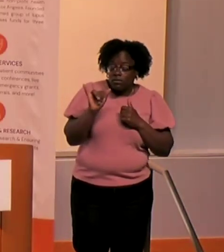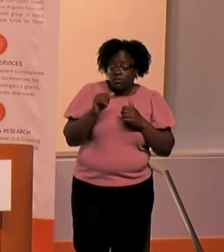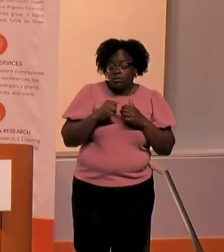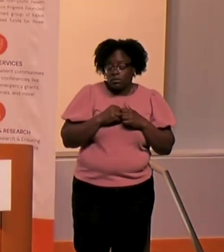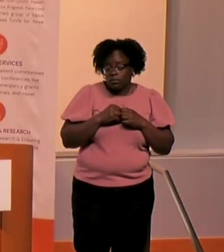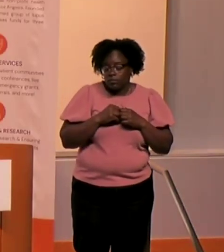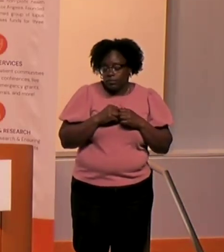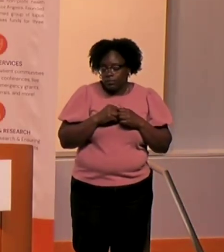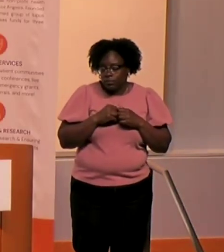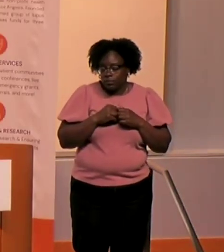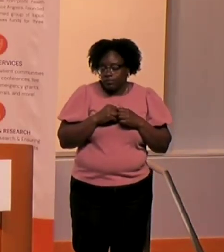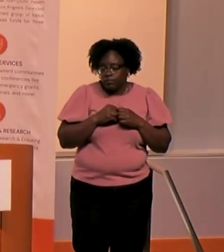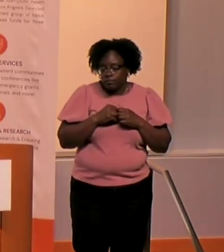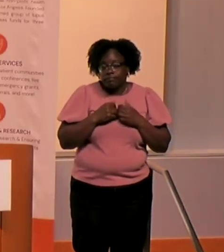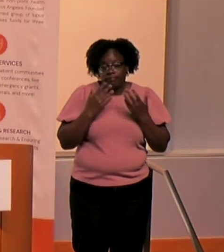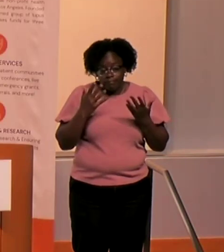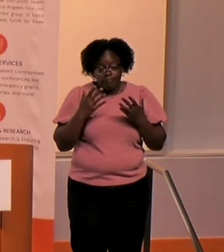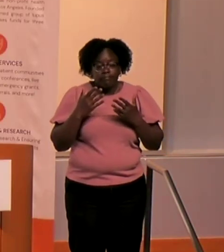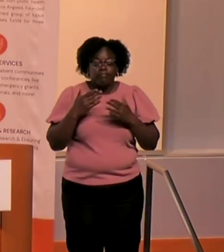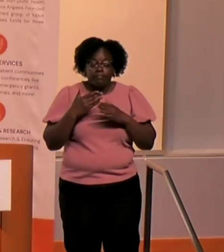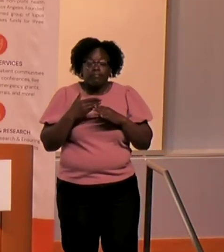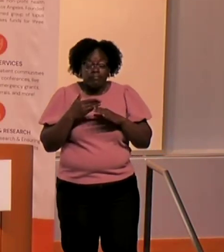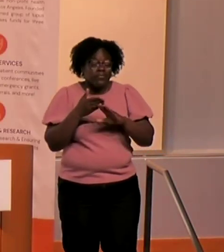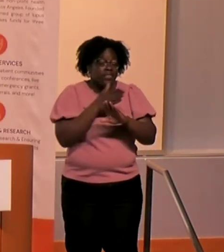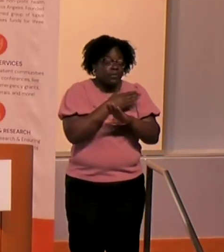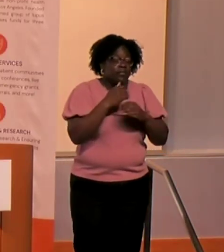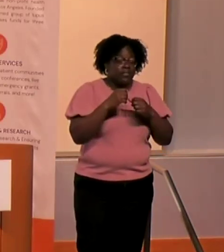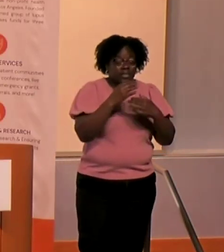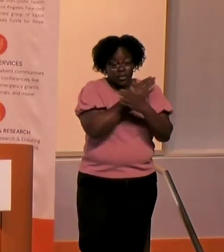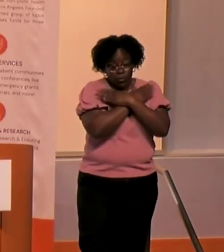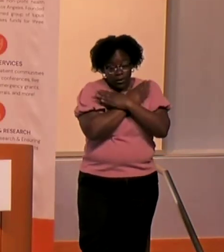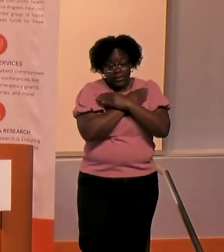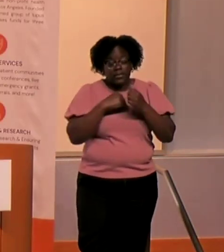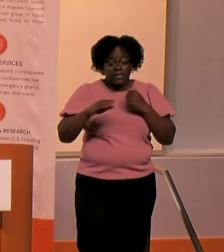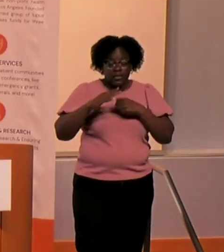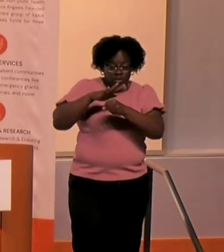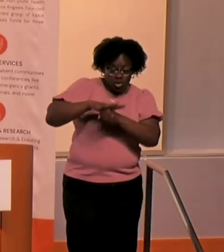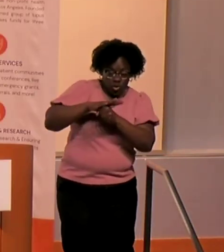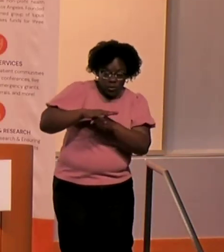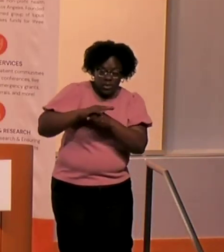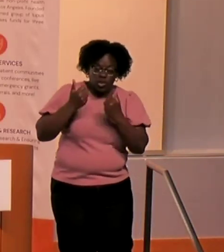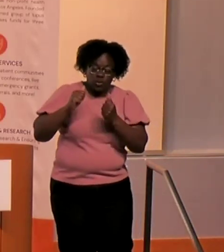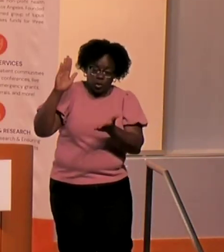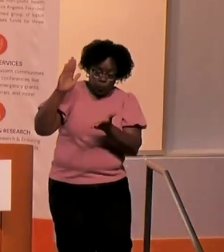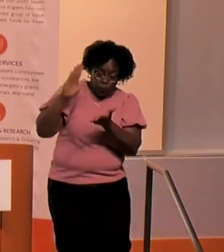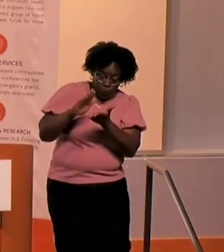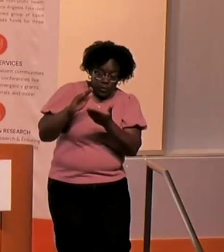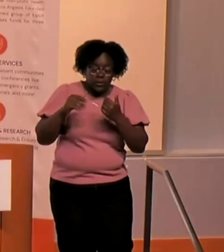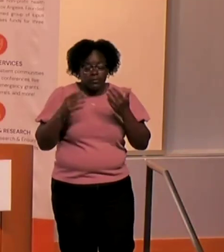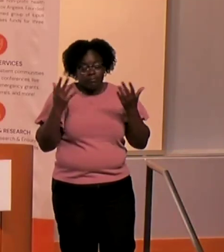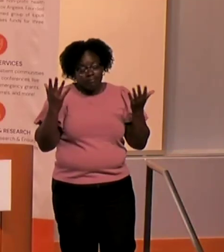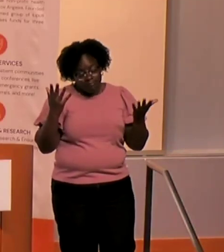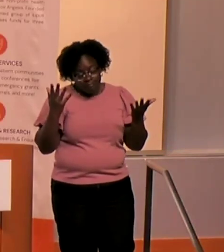to get my rest and minimize the stress as much as possible, even though